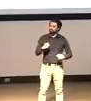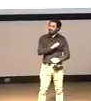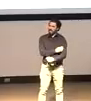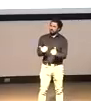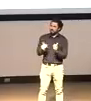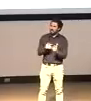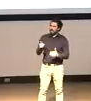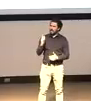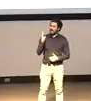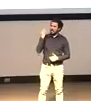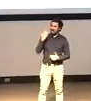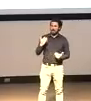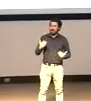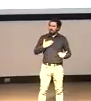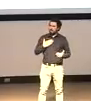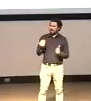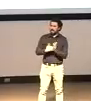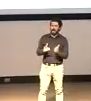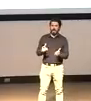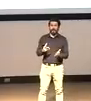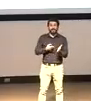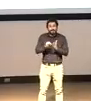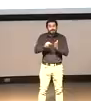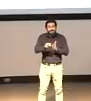happier. And truly I was. And I had